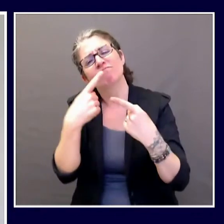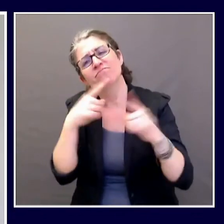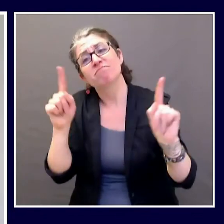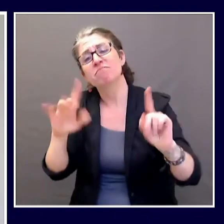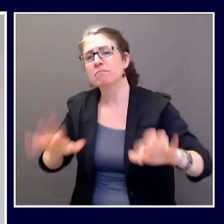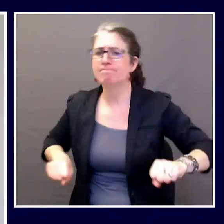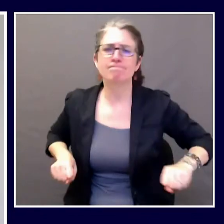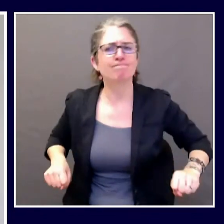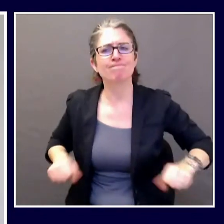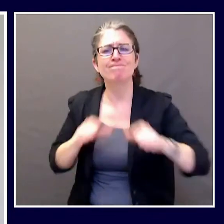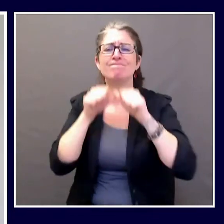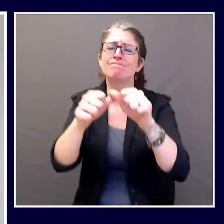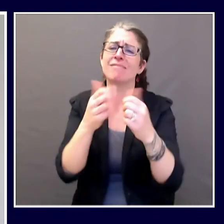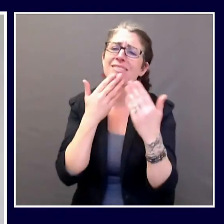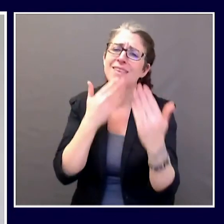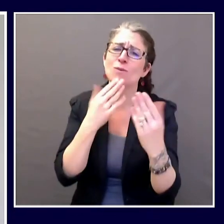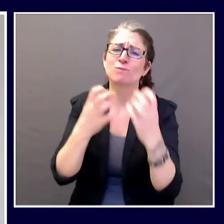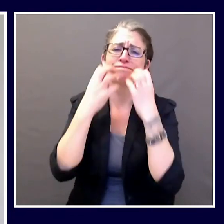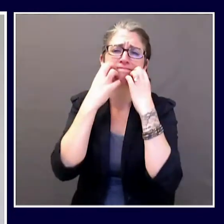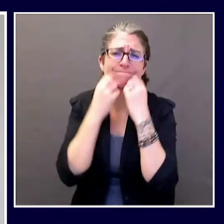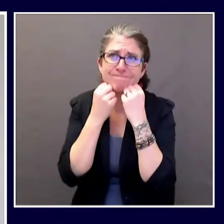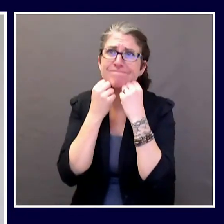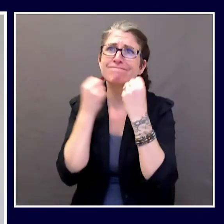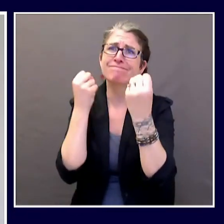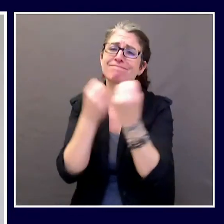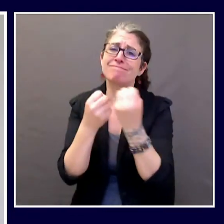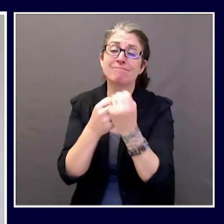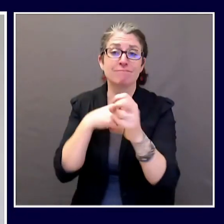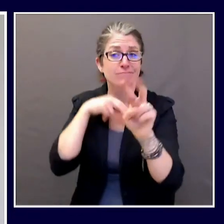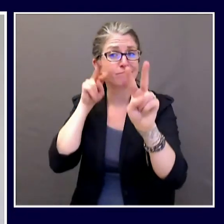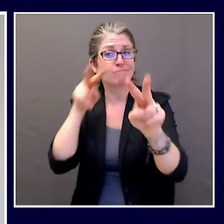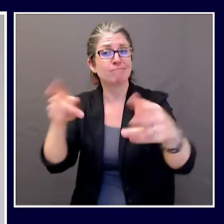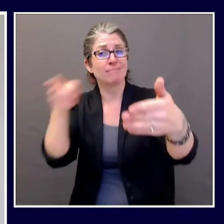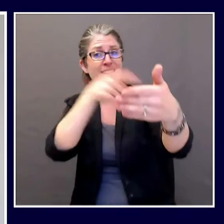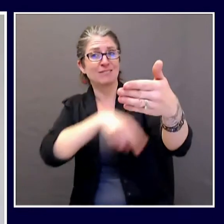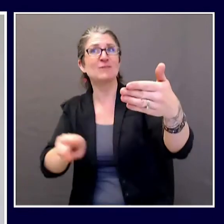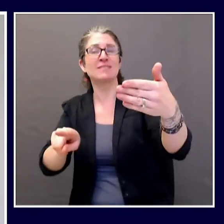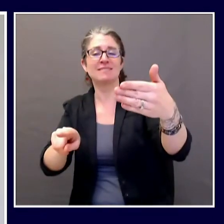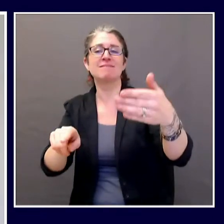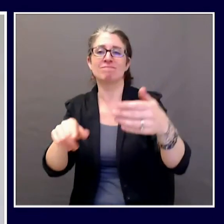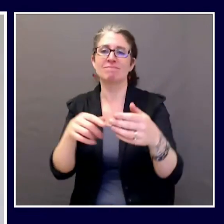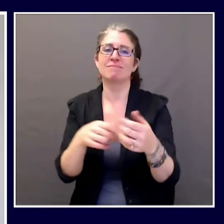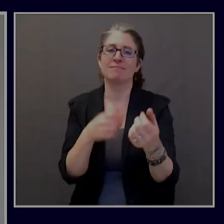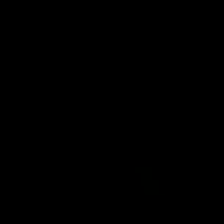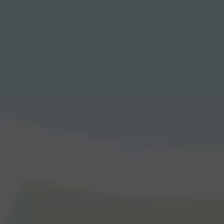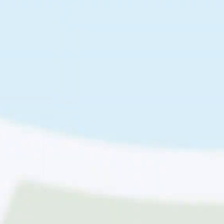look forward to catching up next week. In the meantime, be kind and take care of one another. We'll talk soon.